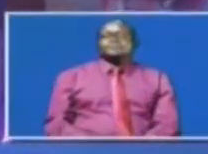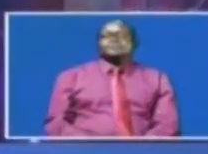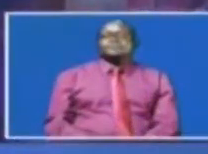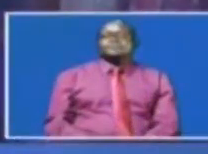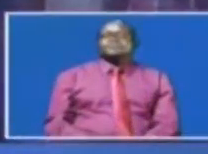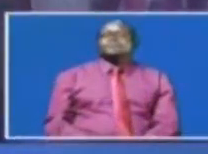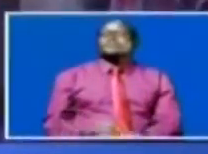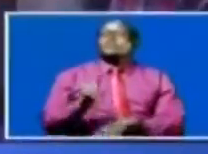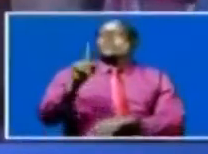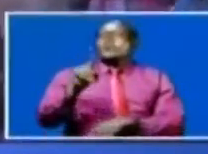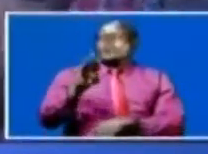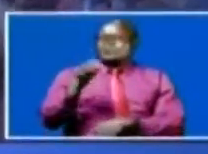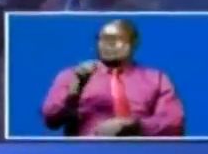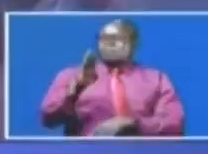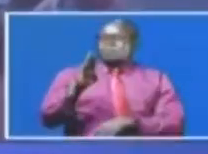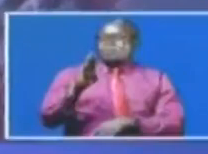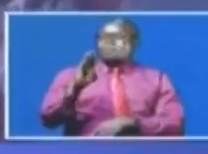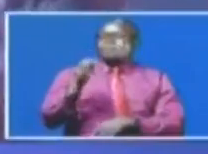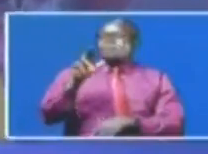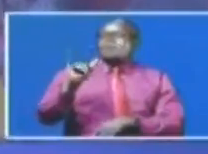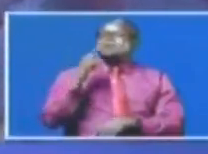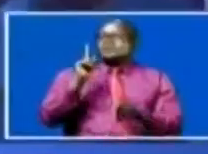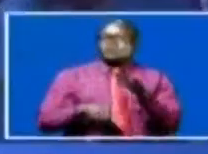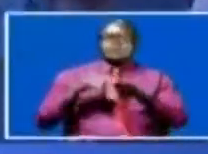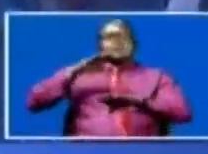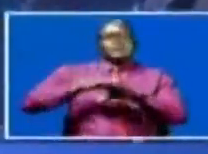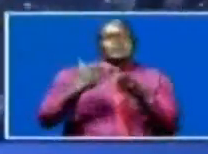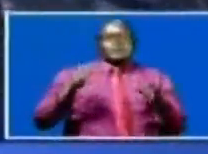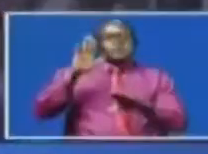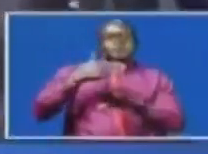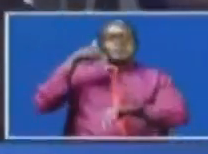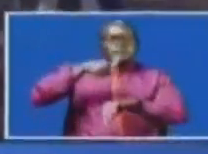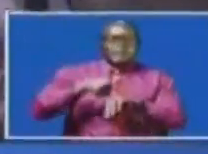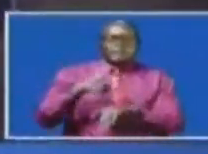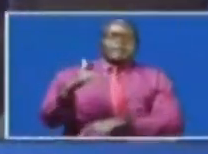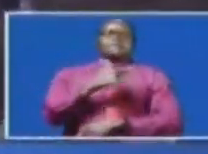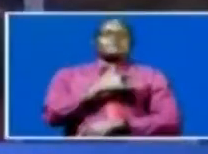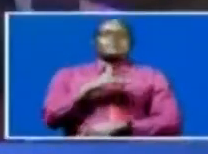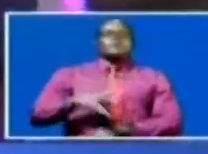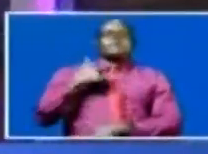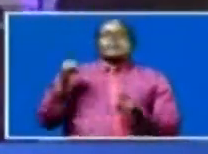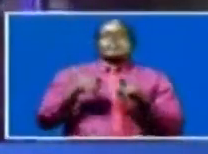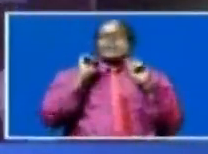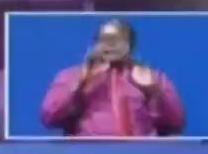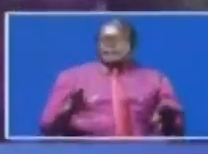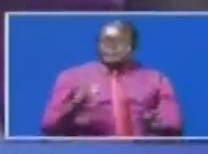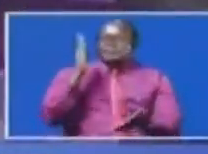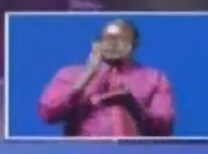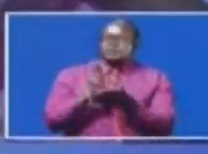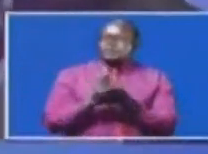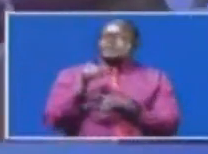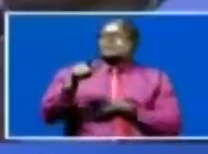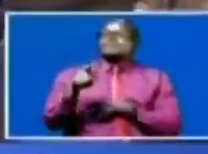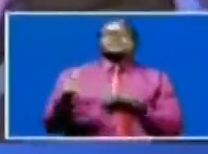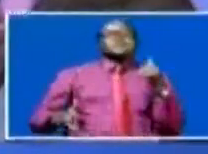And as one Bob Marley said, the good thing with music is that when it hits, you feel no pain. And indeed, there's much